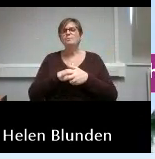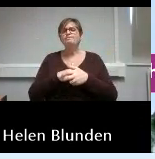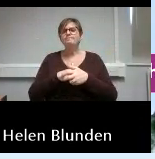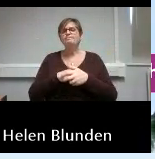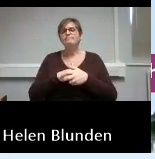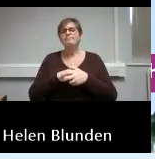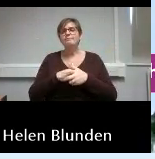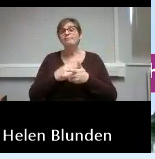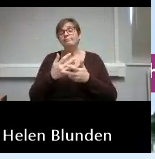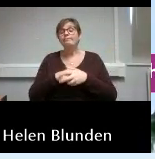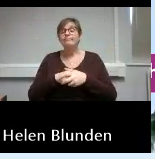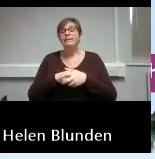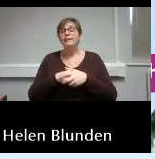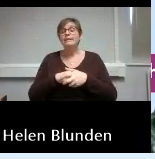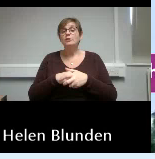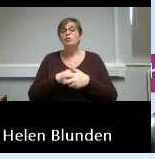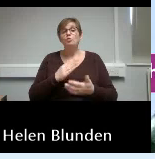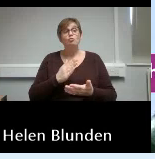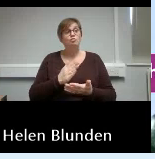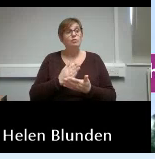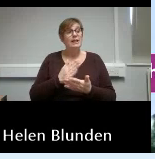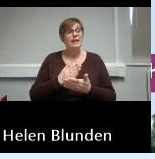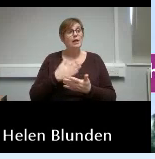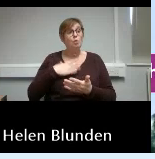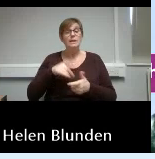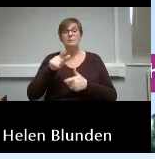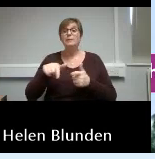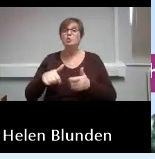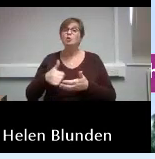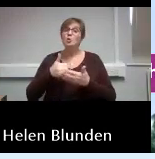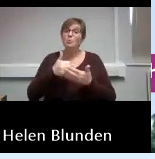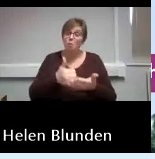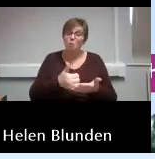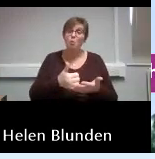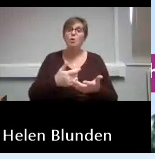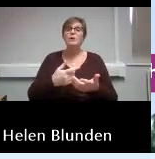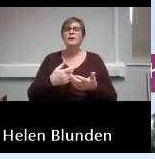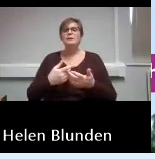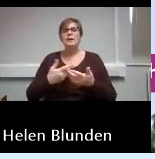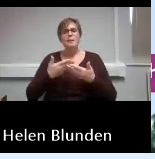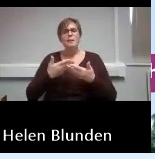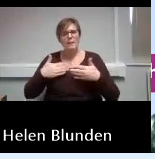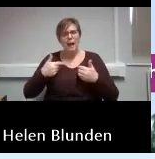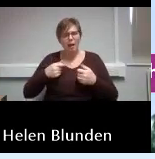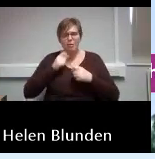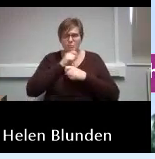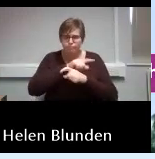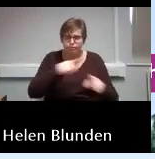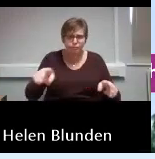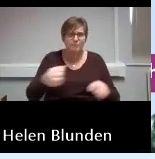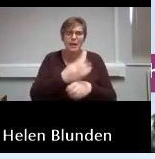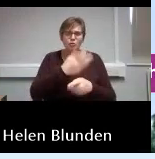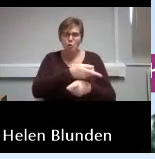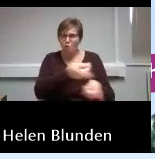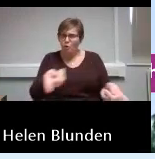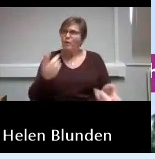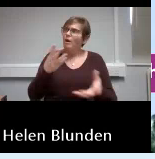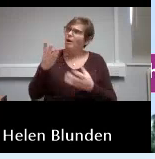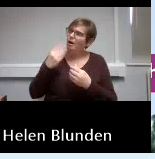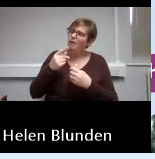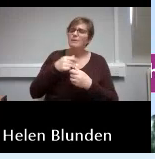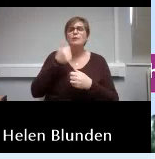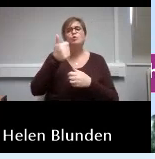that's what, it's really wanting people to support sending out the messages from public health, because we know that they are the